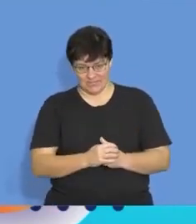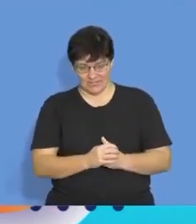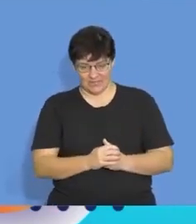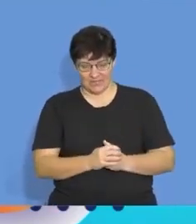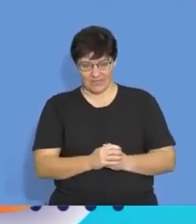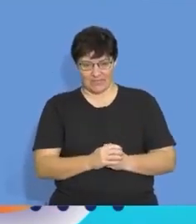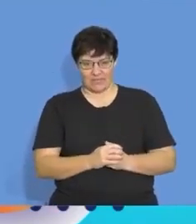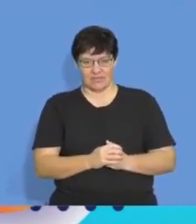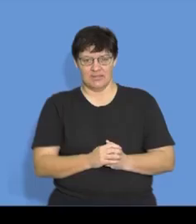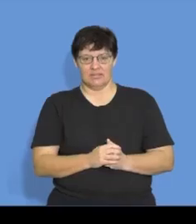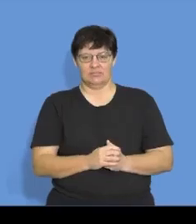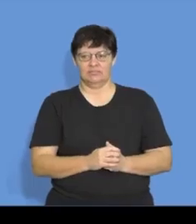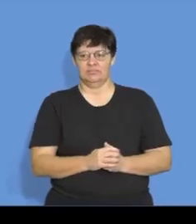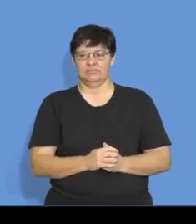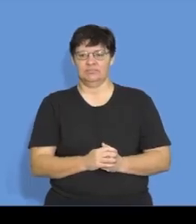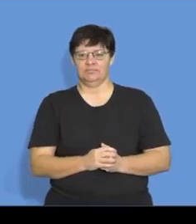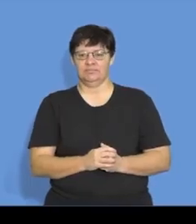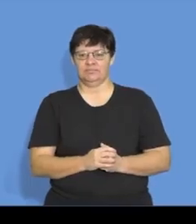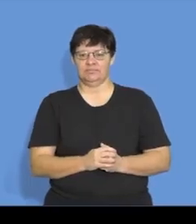shelves. Okay.